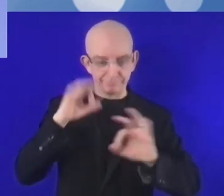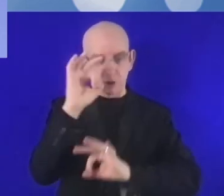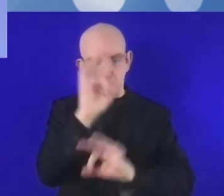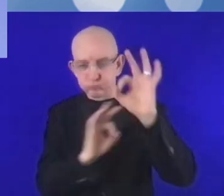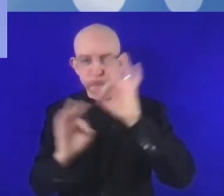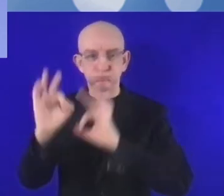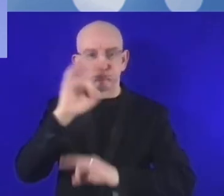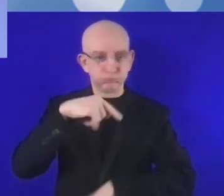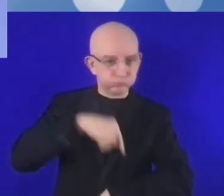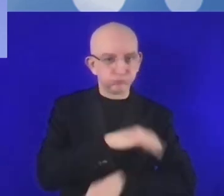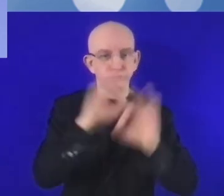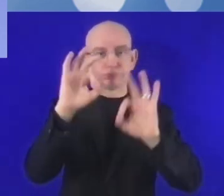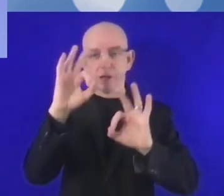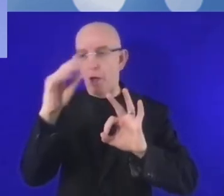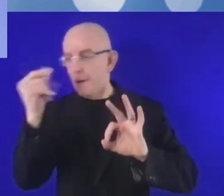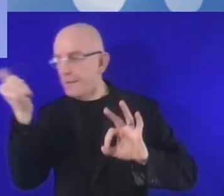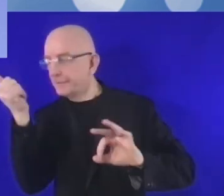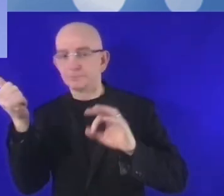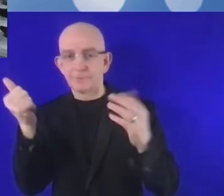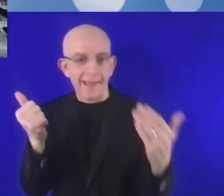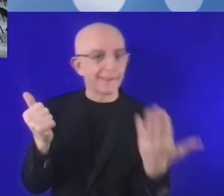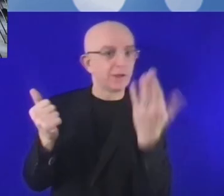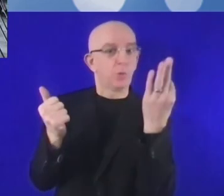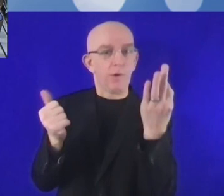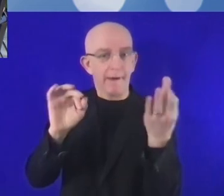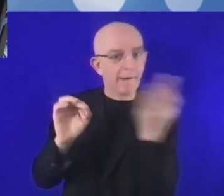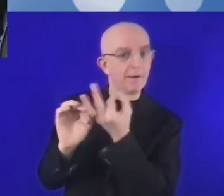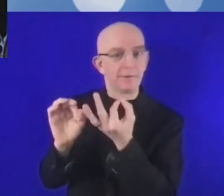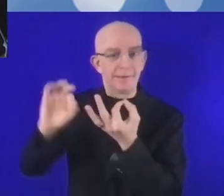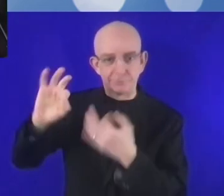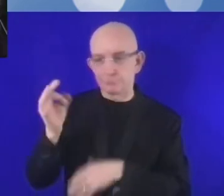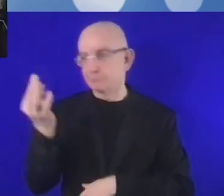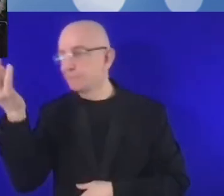ones have been directly altered by your personal reality.